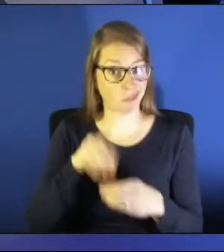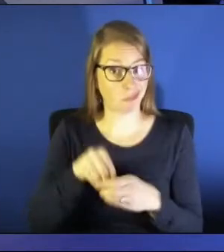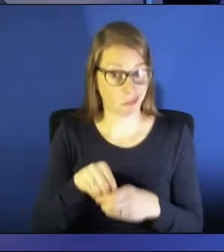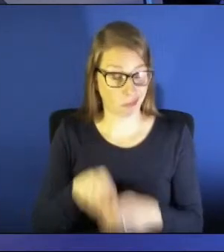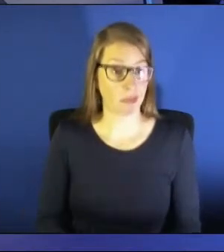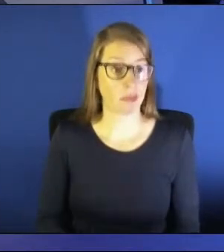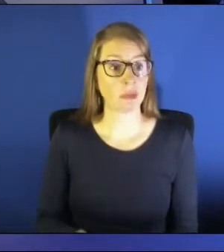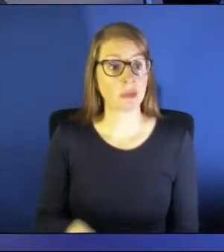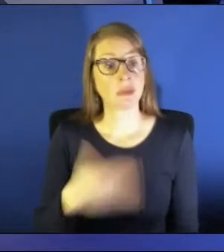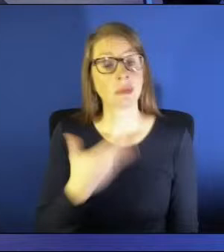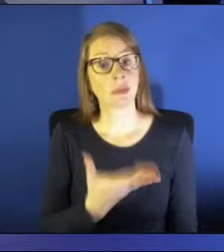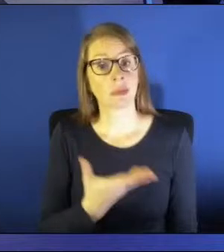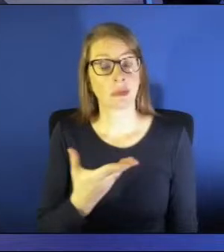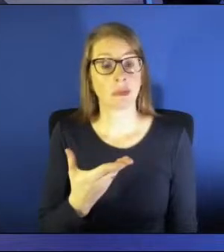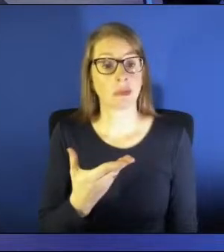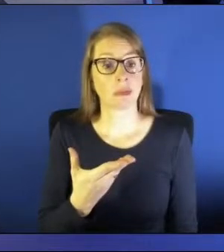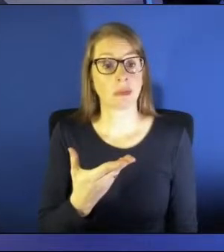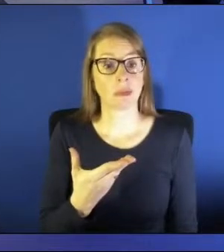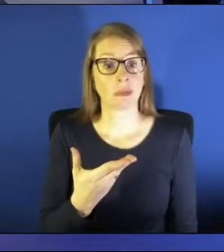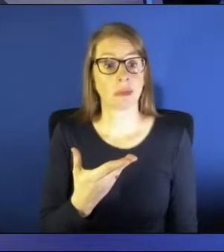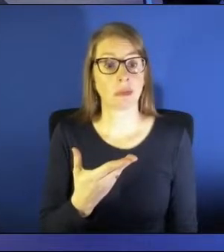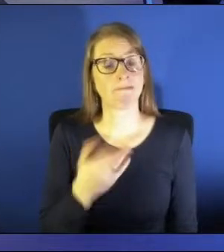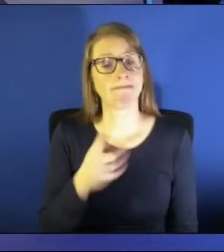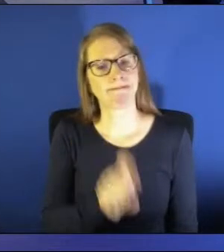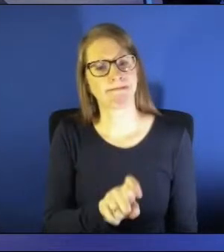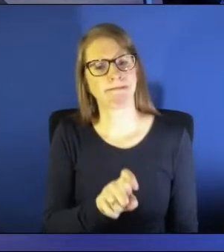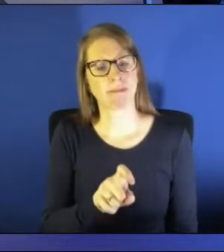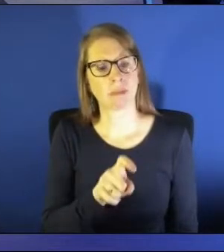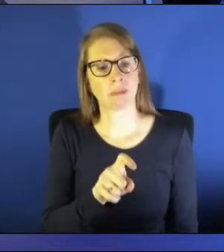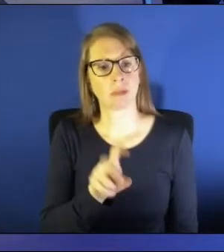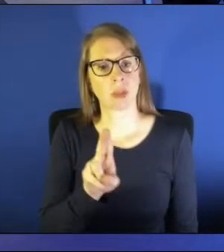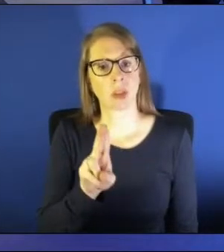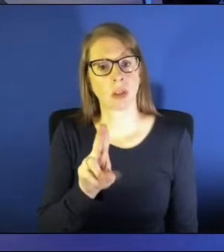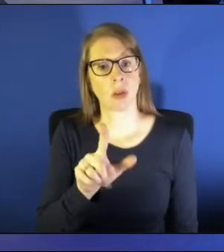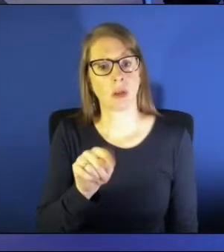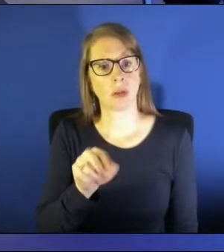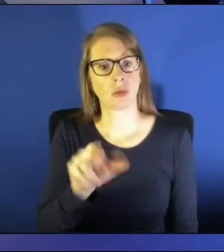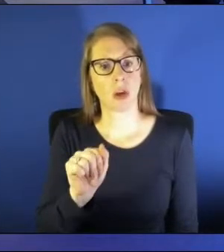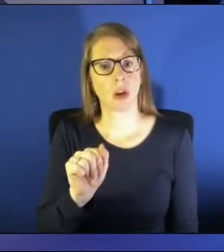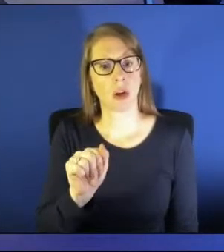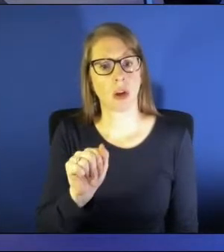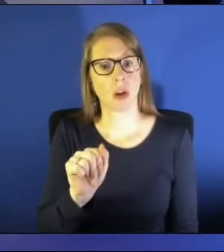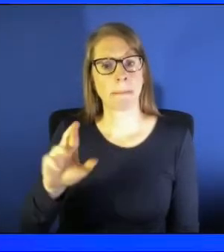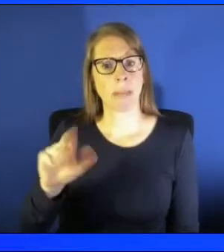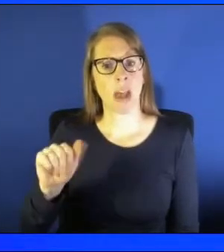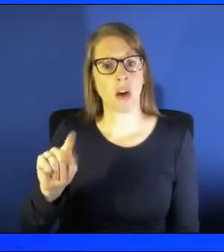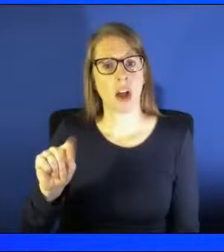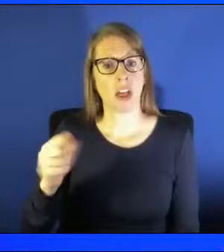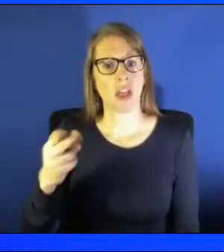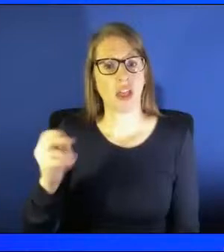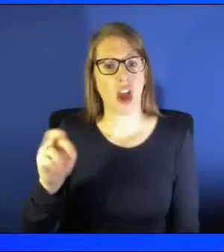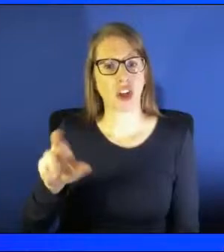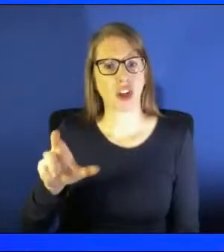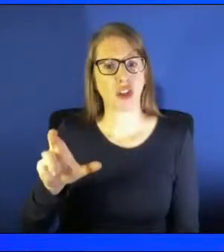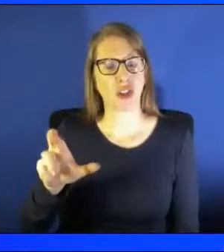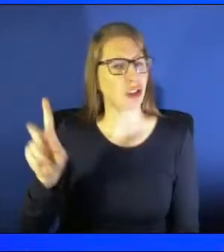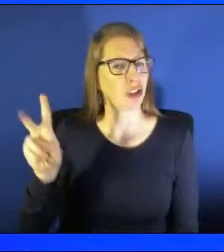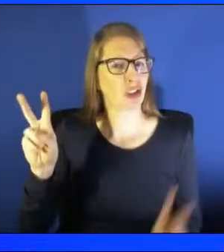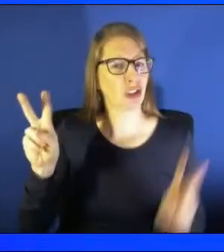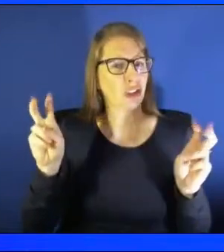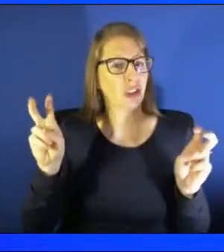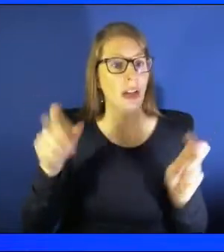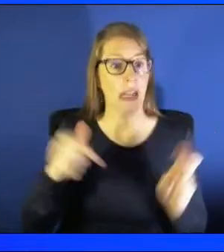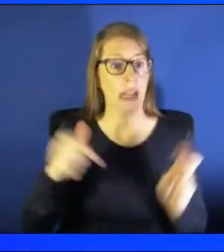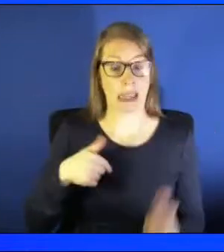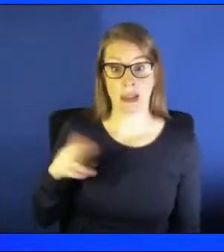to a few community questions, what is an ultra marathoner? Yeah, so I'm an ultra marathoner.